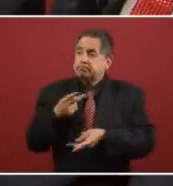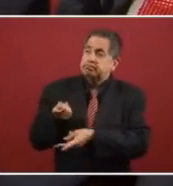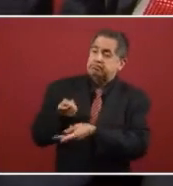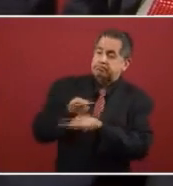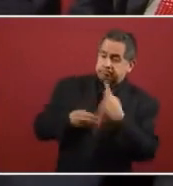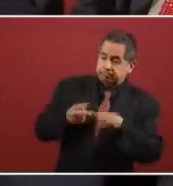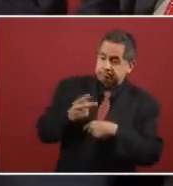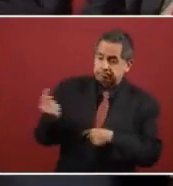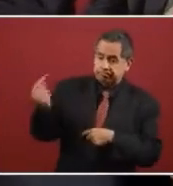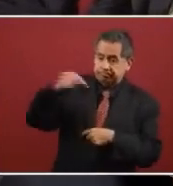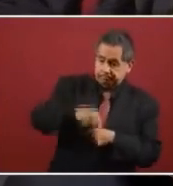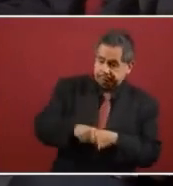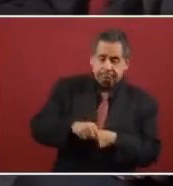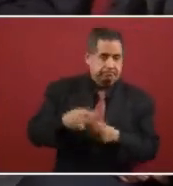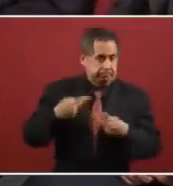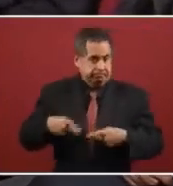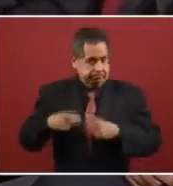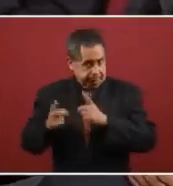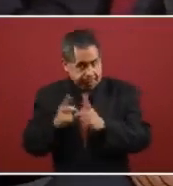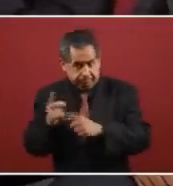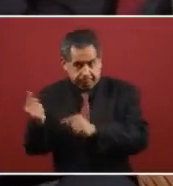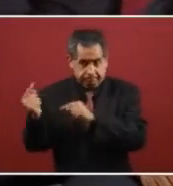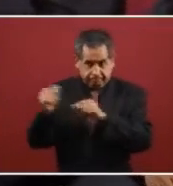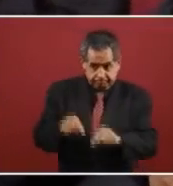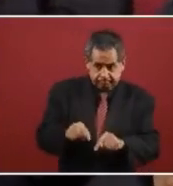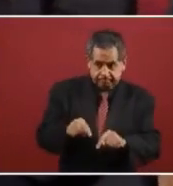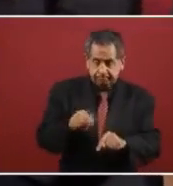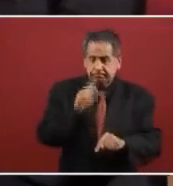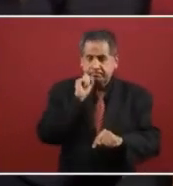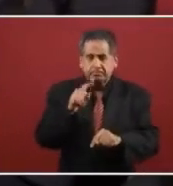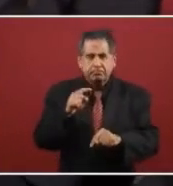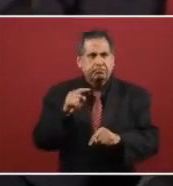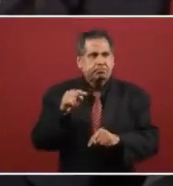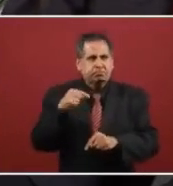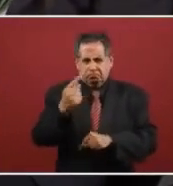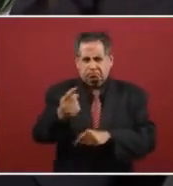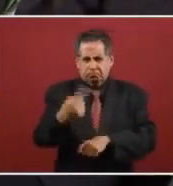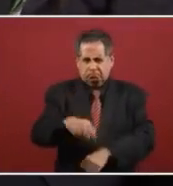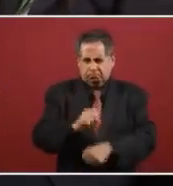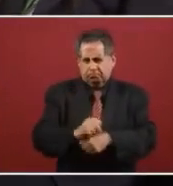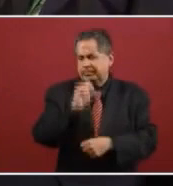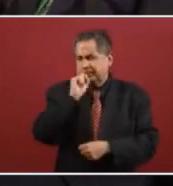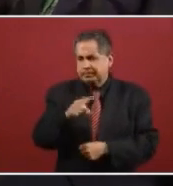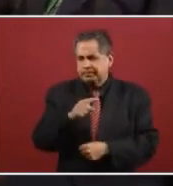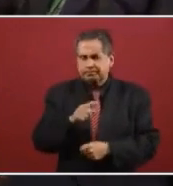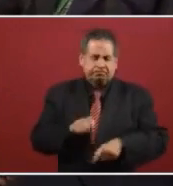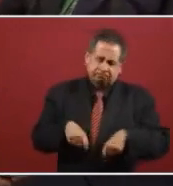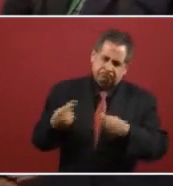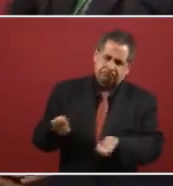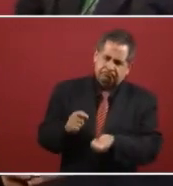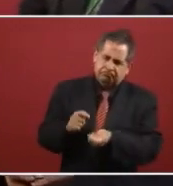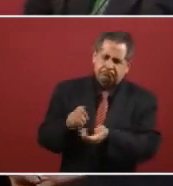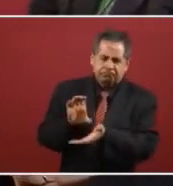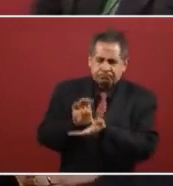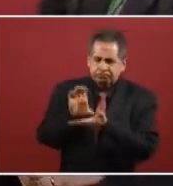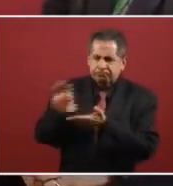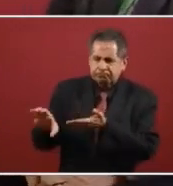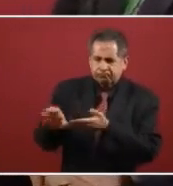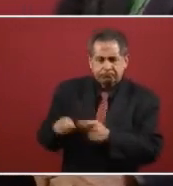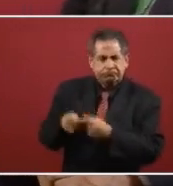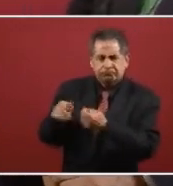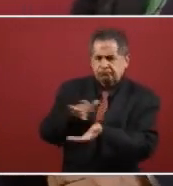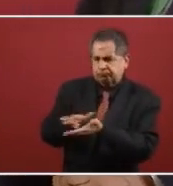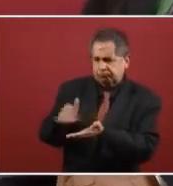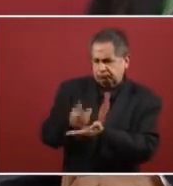the planning, so that when the sports people come, the next following week, they'll have their